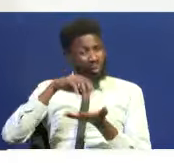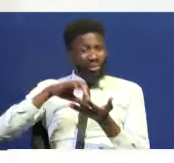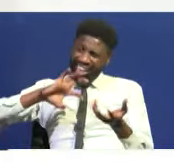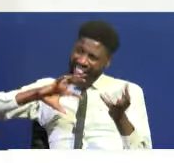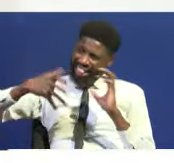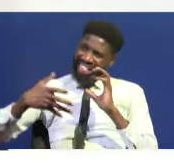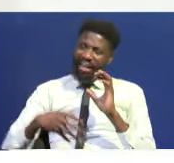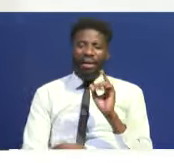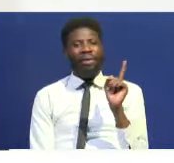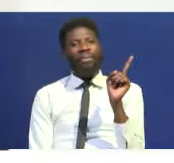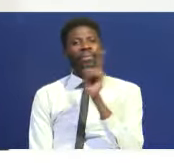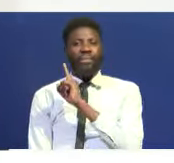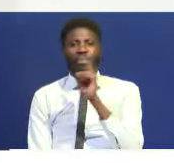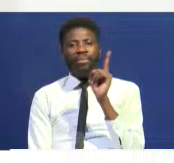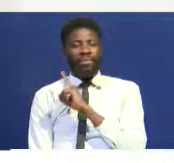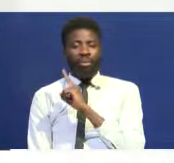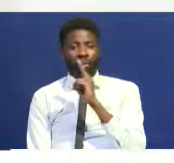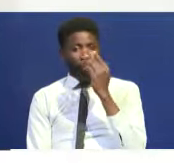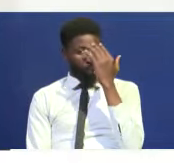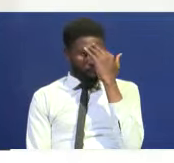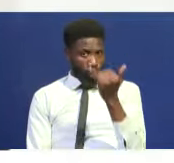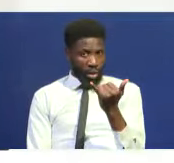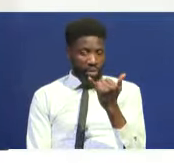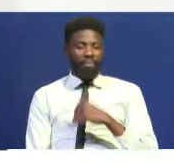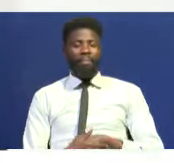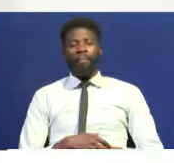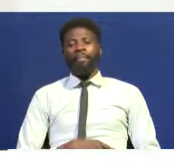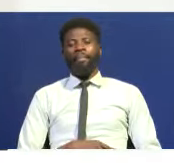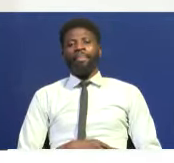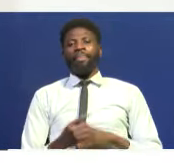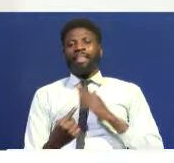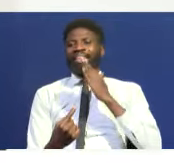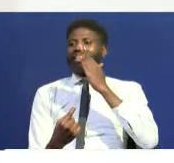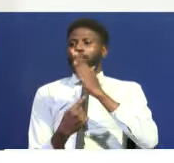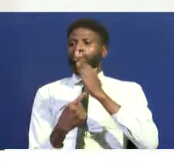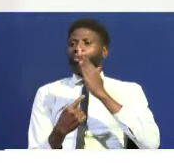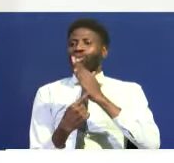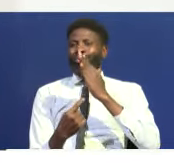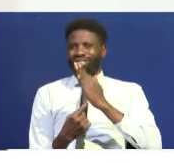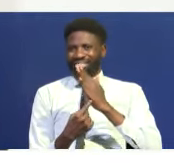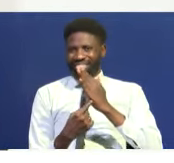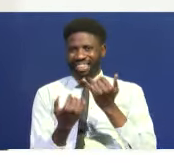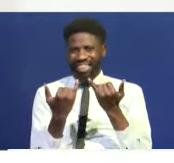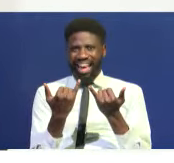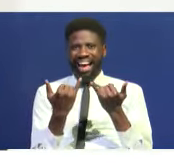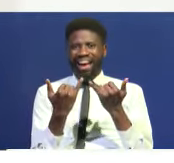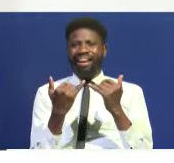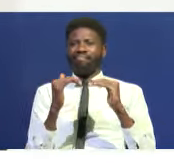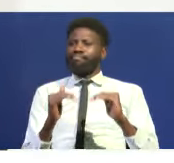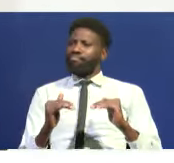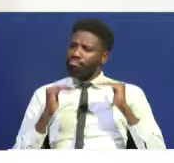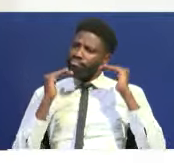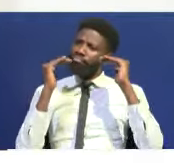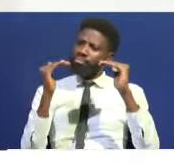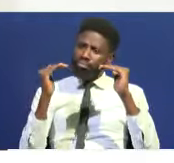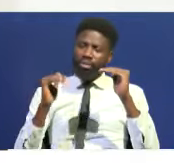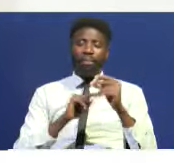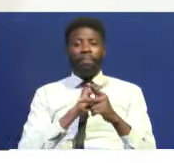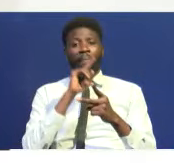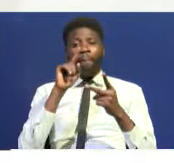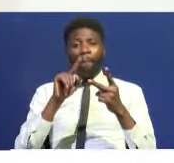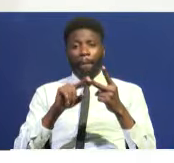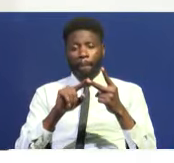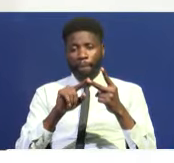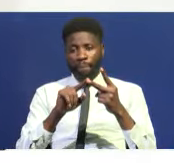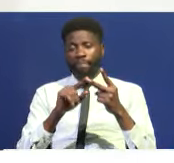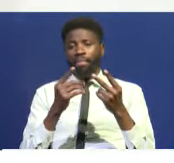This is due to the technological advancement, globalization, rapid change in the